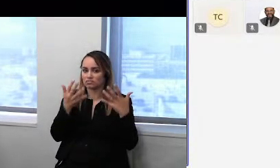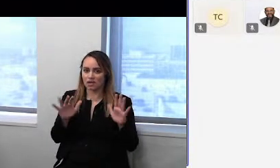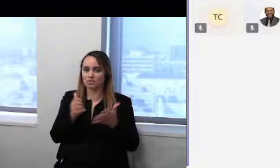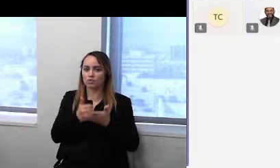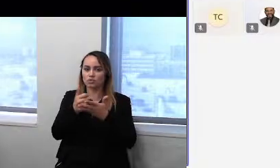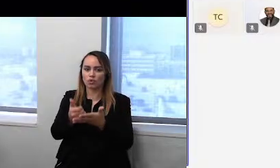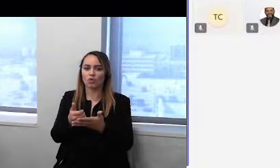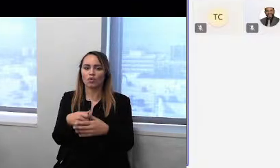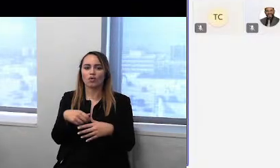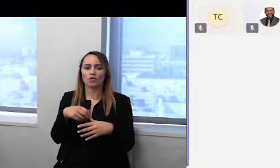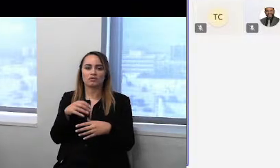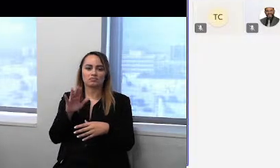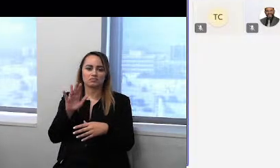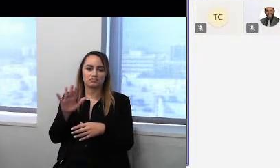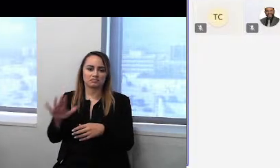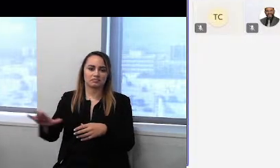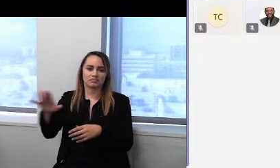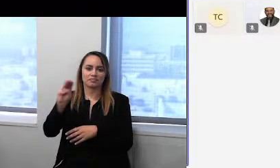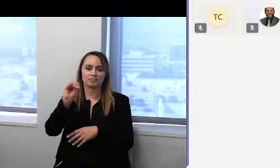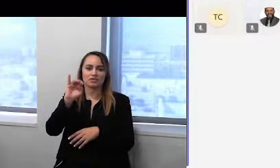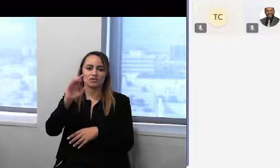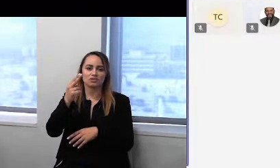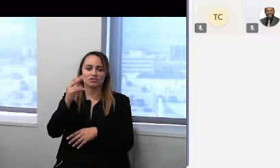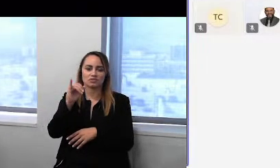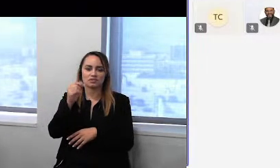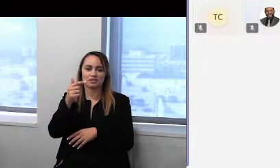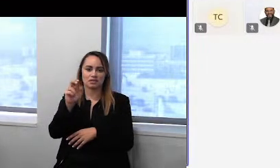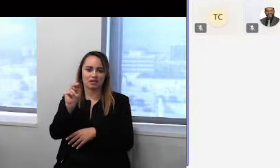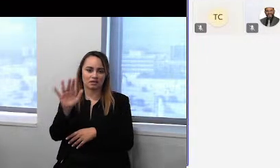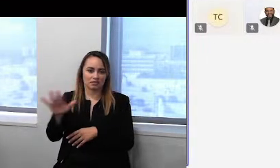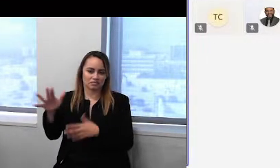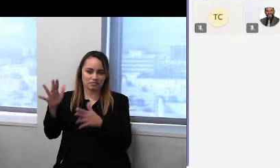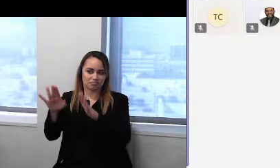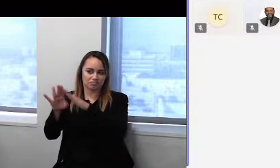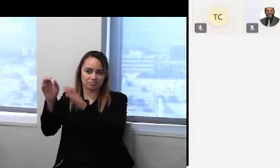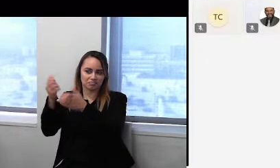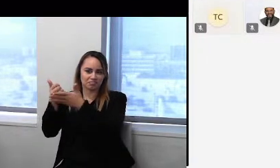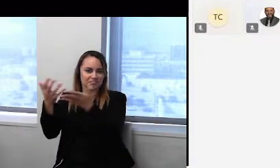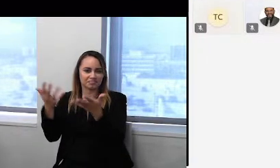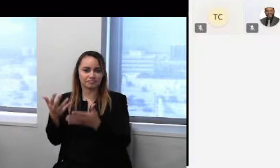One second, please. I just want to make sure procedure is followed, sir.